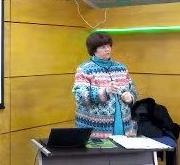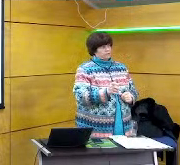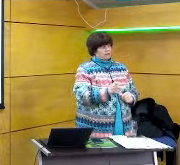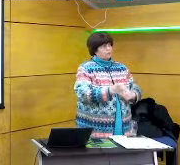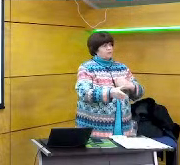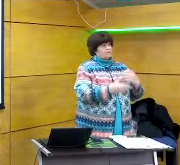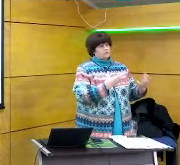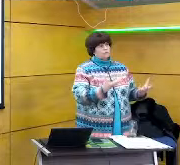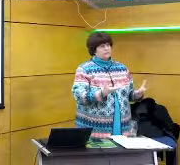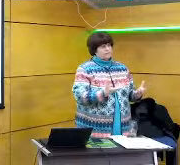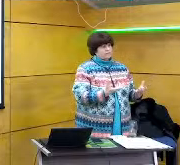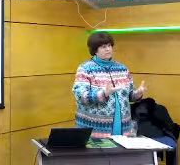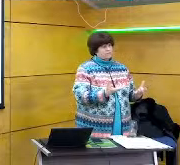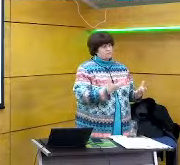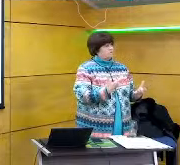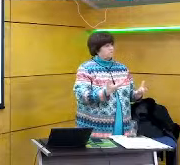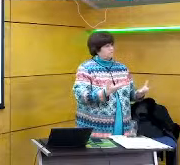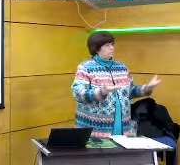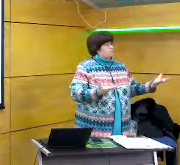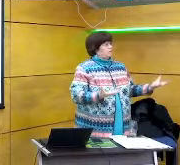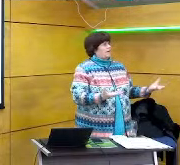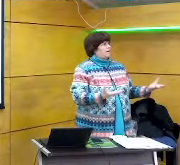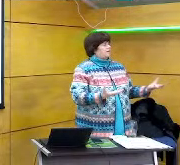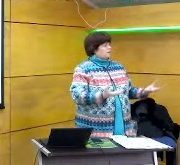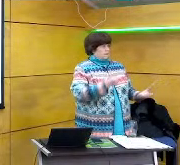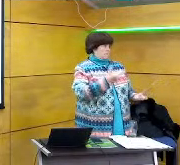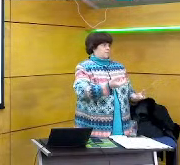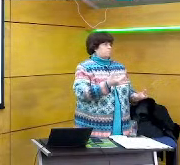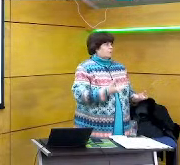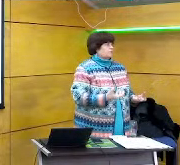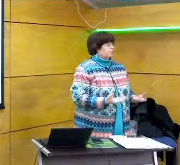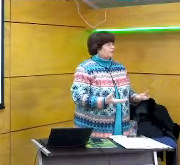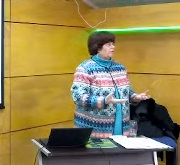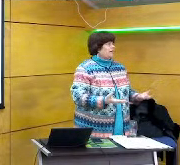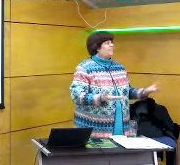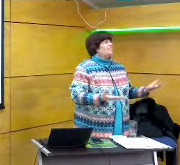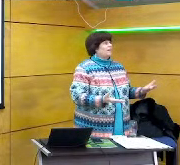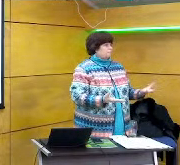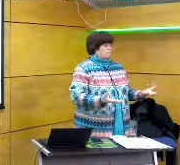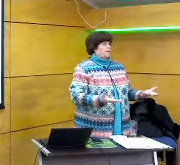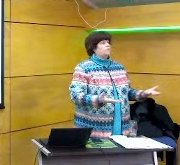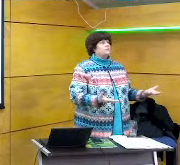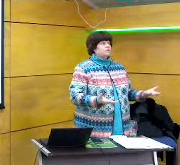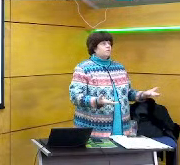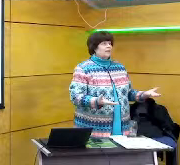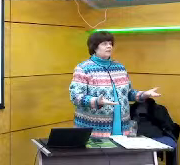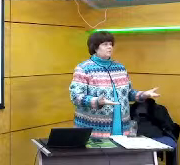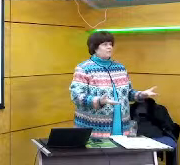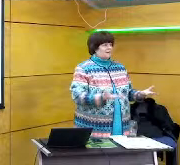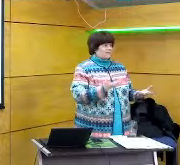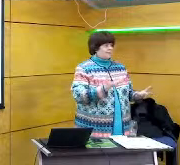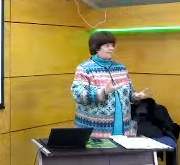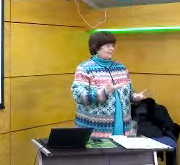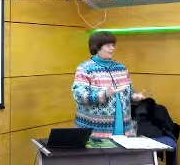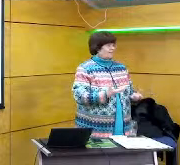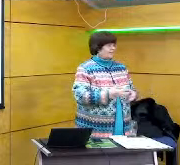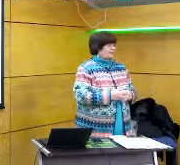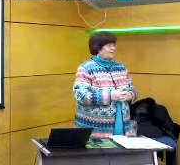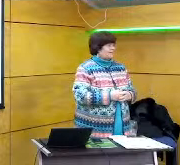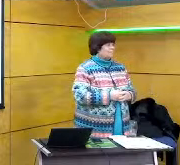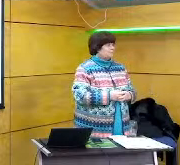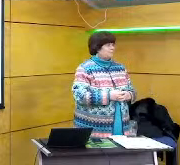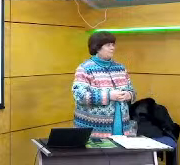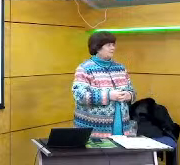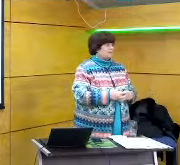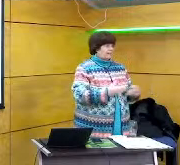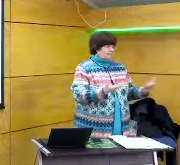way. I would do this sentence. And press a button, and they'll pronounce it correctly by a